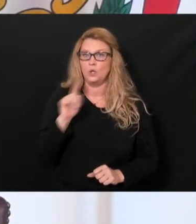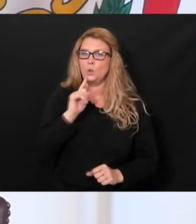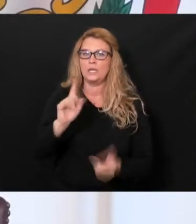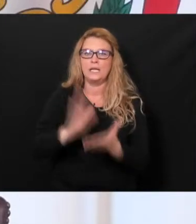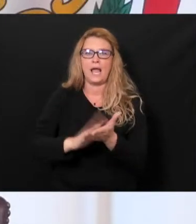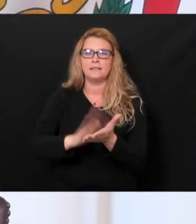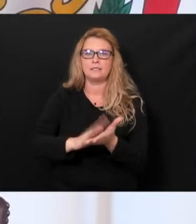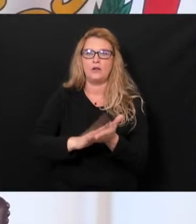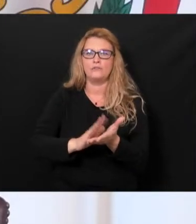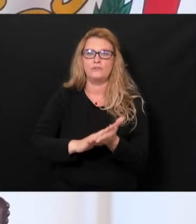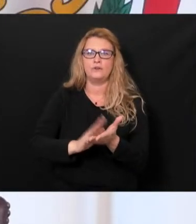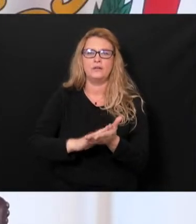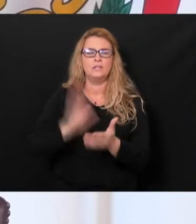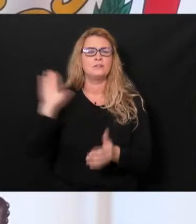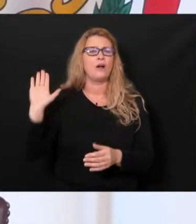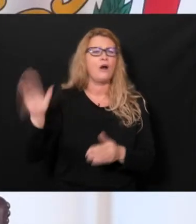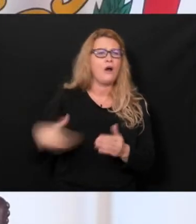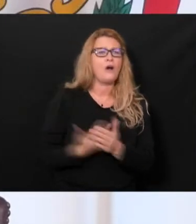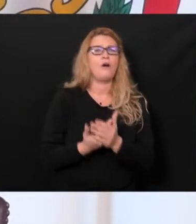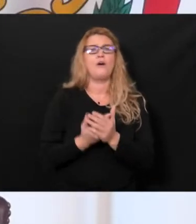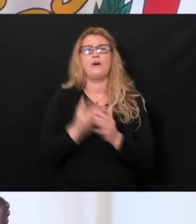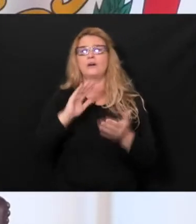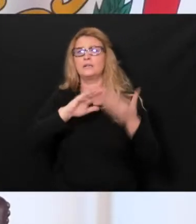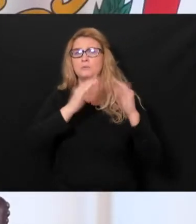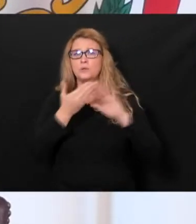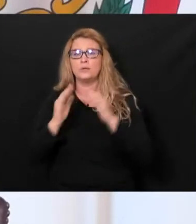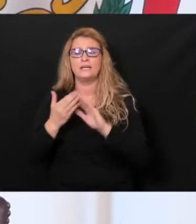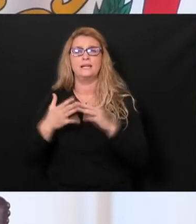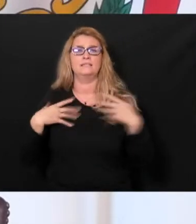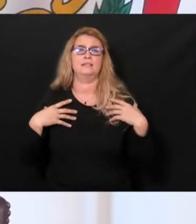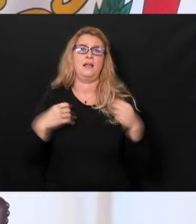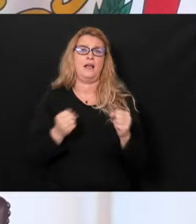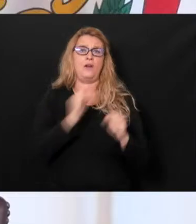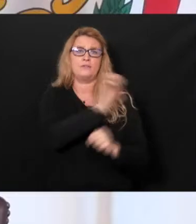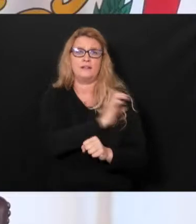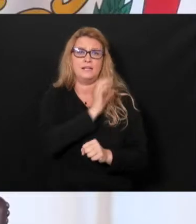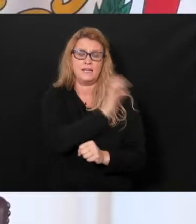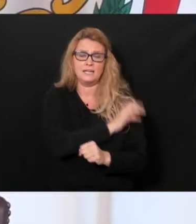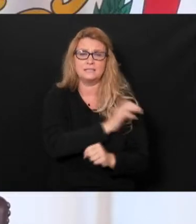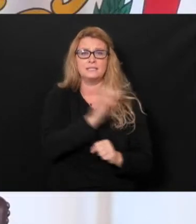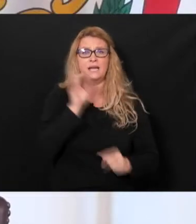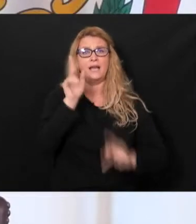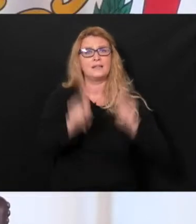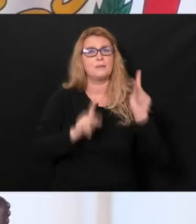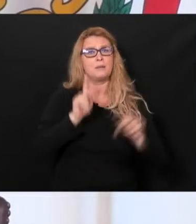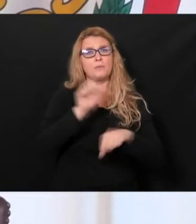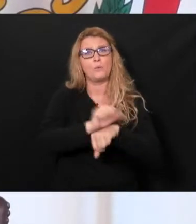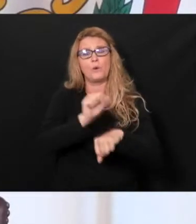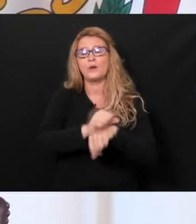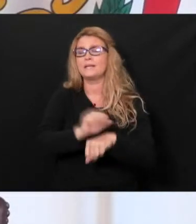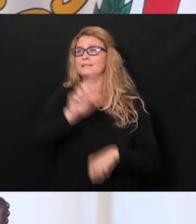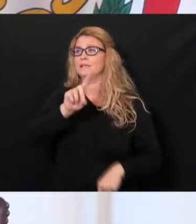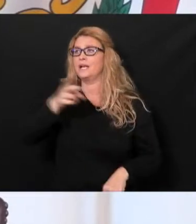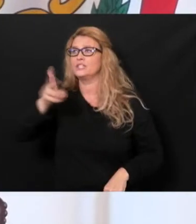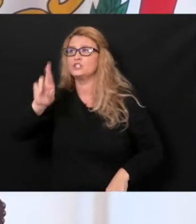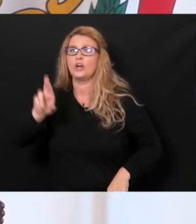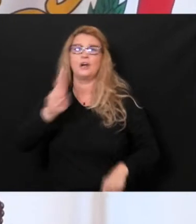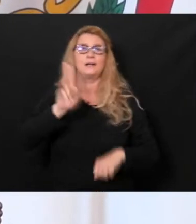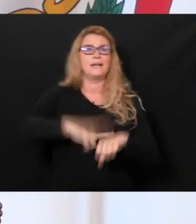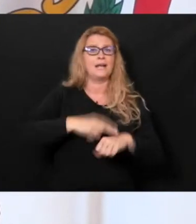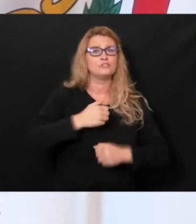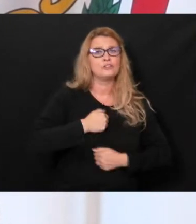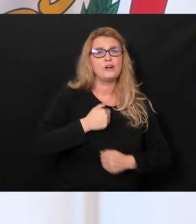to all the communities and the health clinics and all the health officials and the DHHR, National